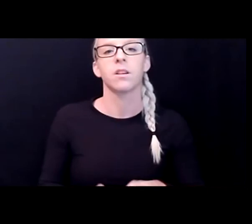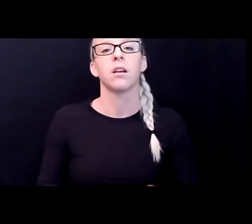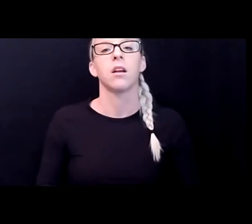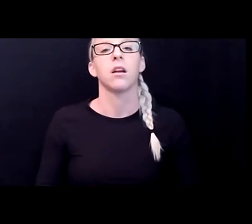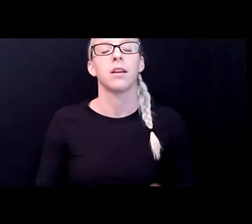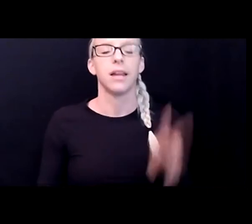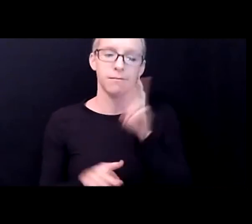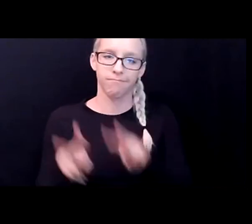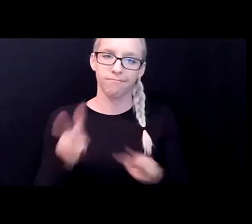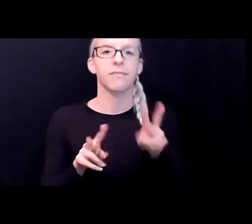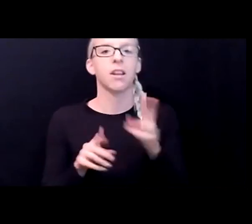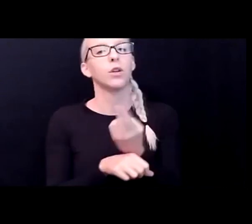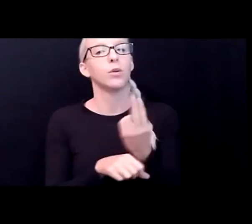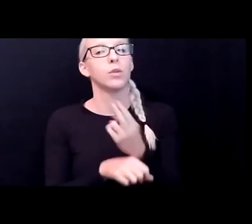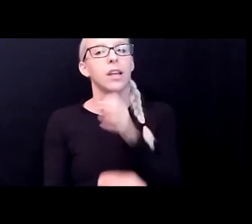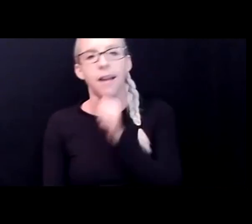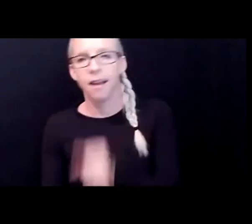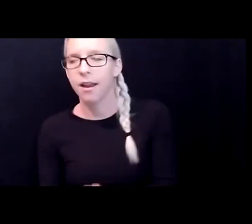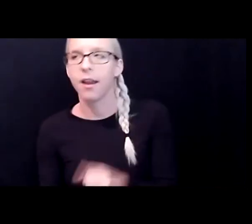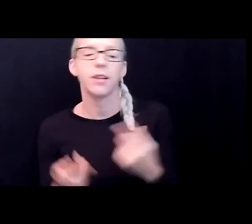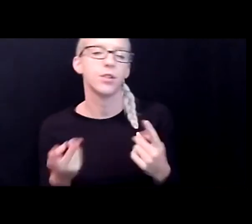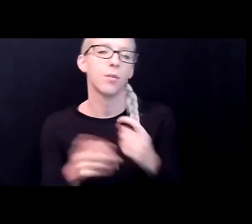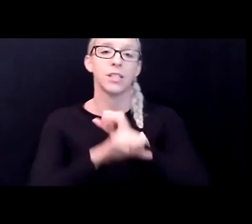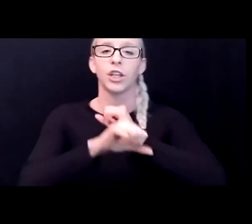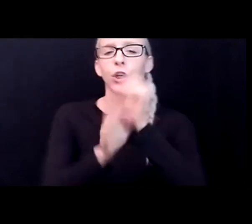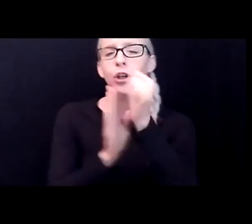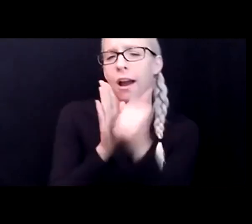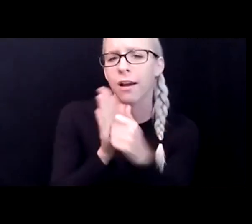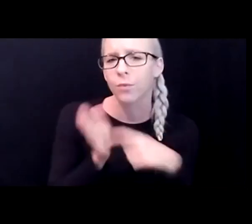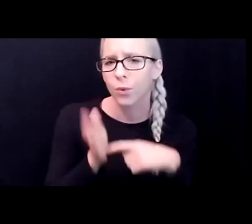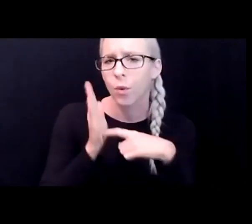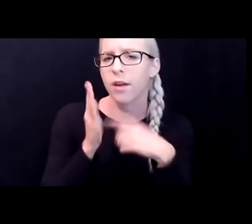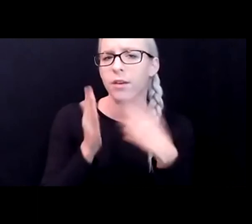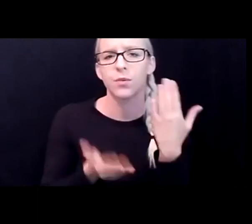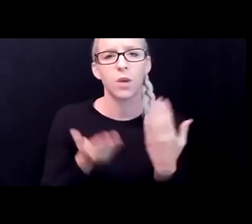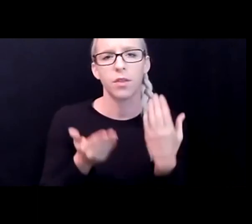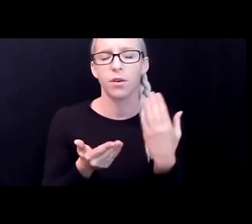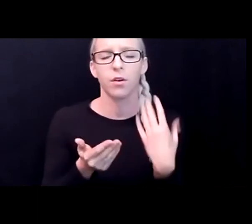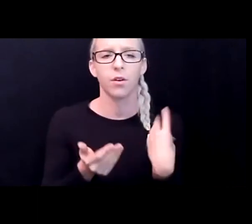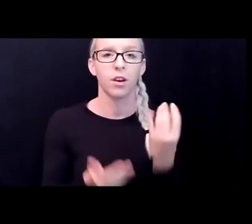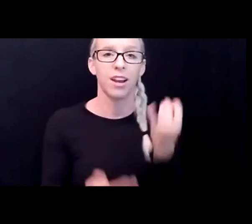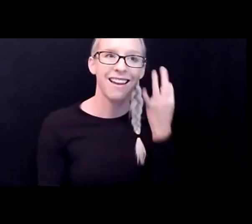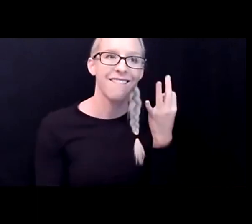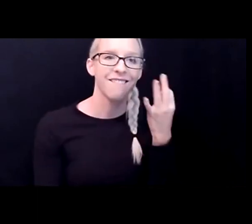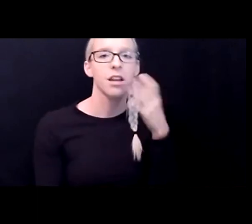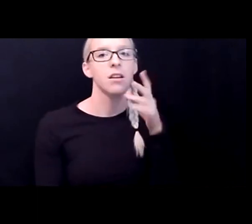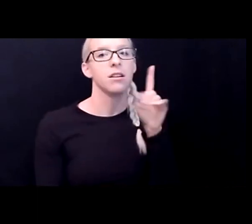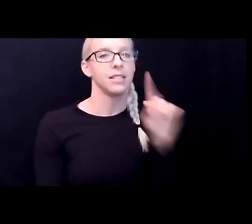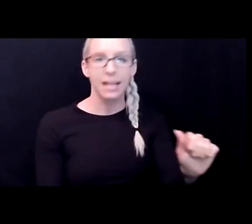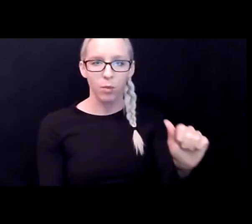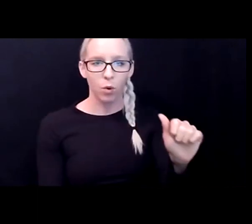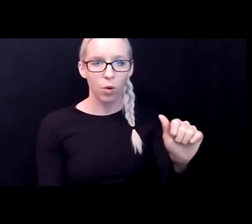their age, or in some cases under the Secure Act now, whether that beneficiary is disabled according to Social